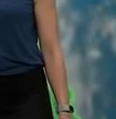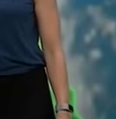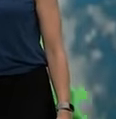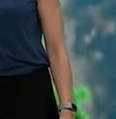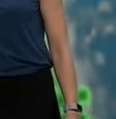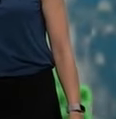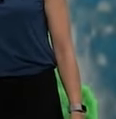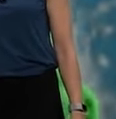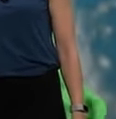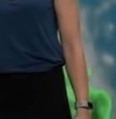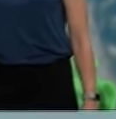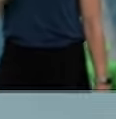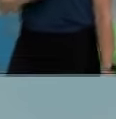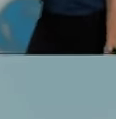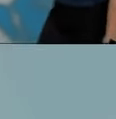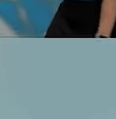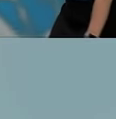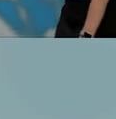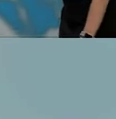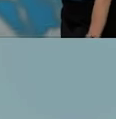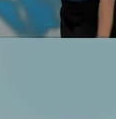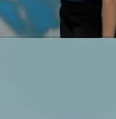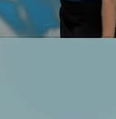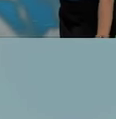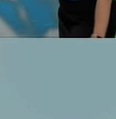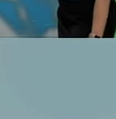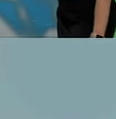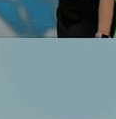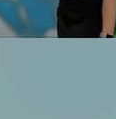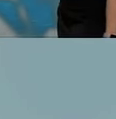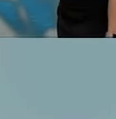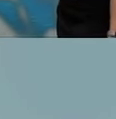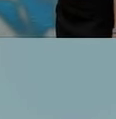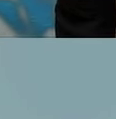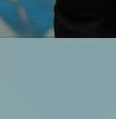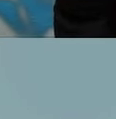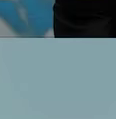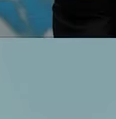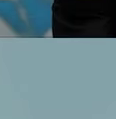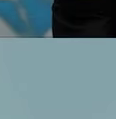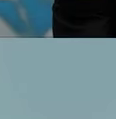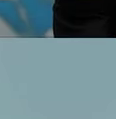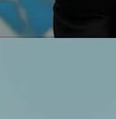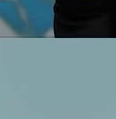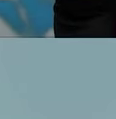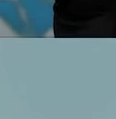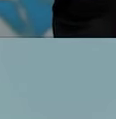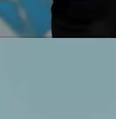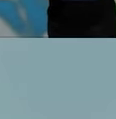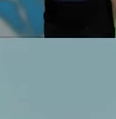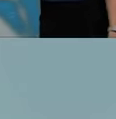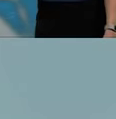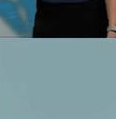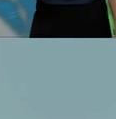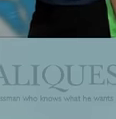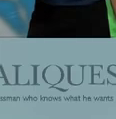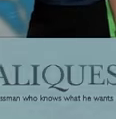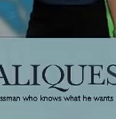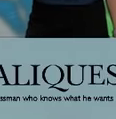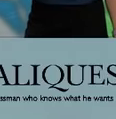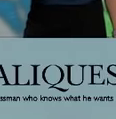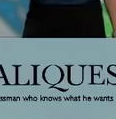predominantly dry day across the country. I mentioned those warmer temperatures over the eastern part, and there's a very small chance of thunderstorms across the